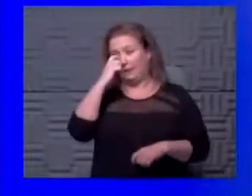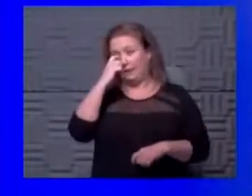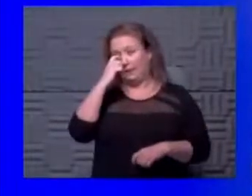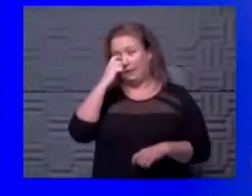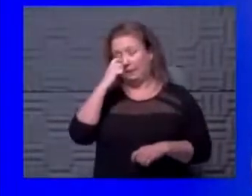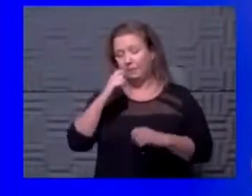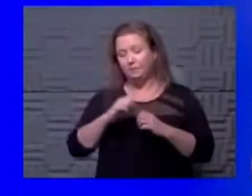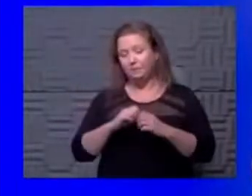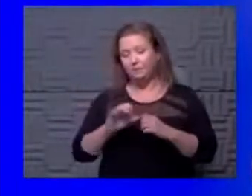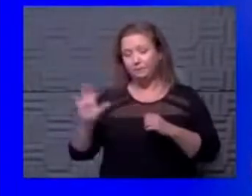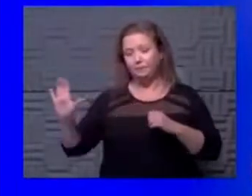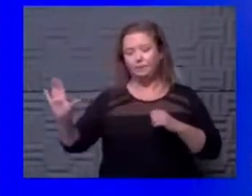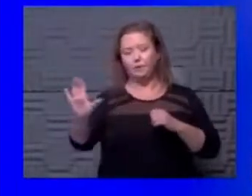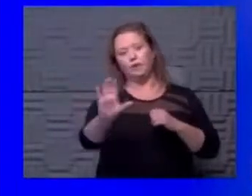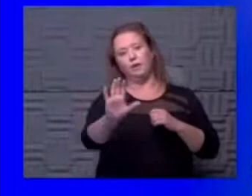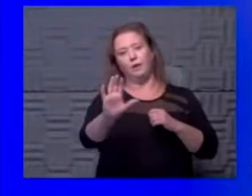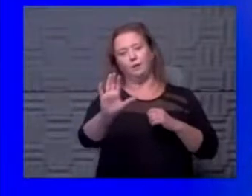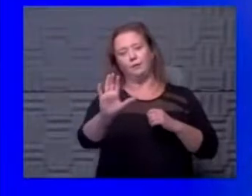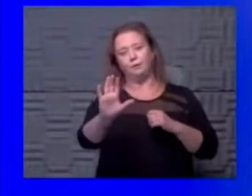their